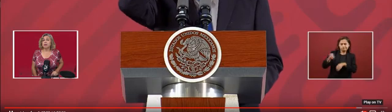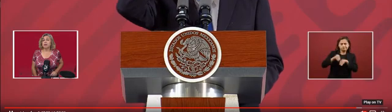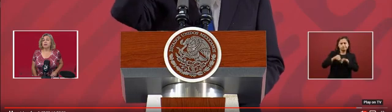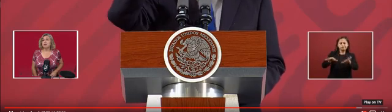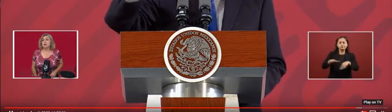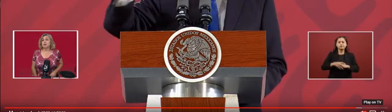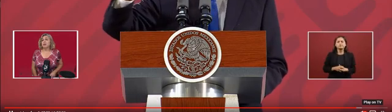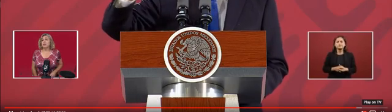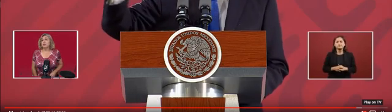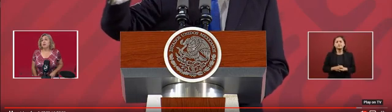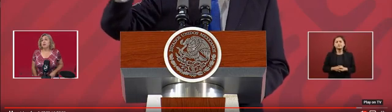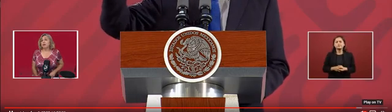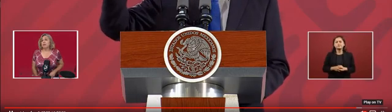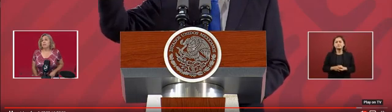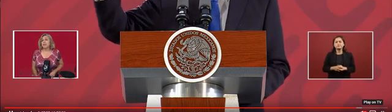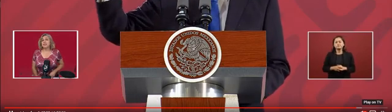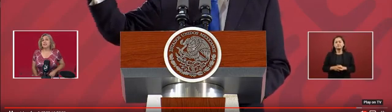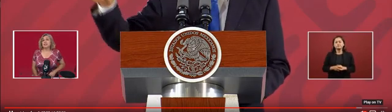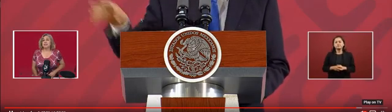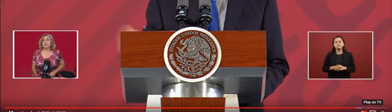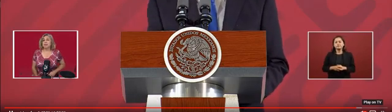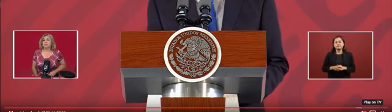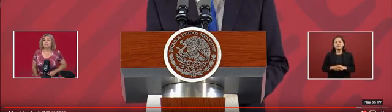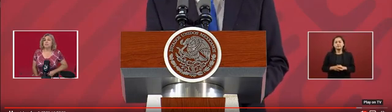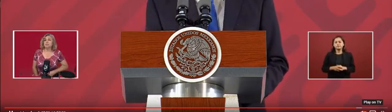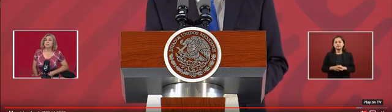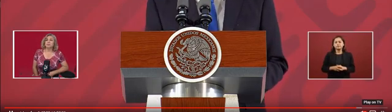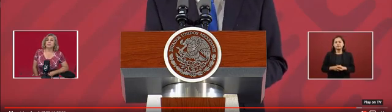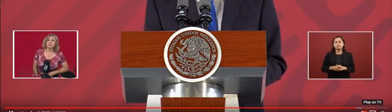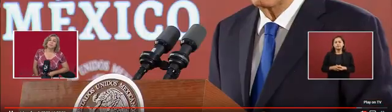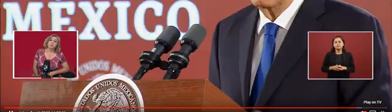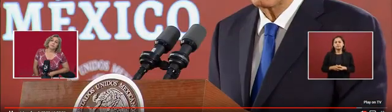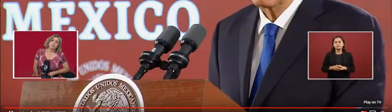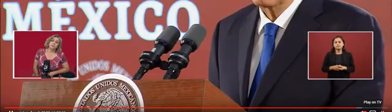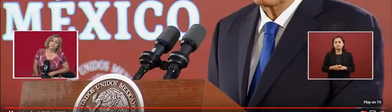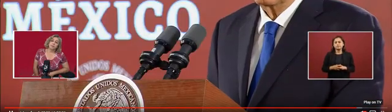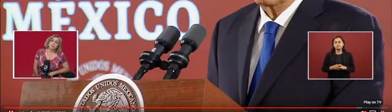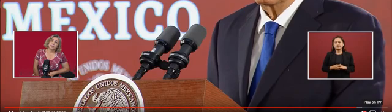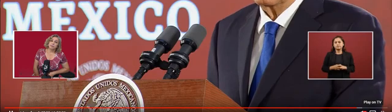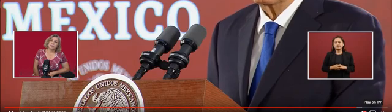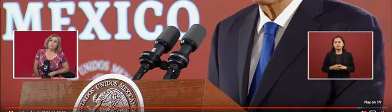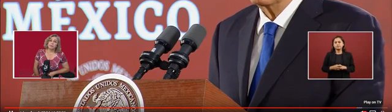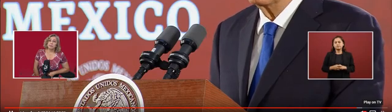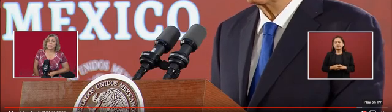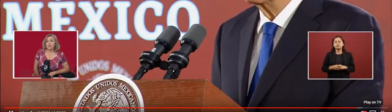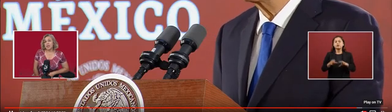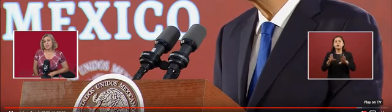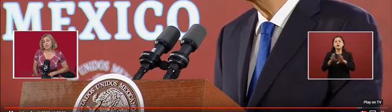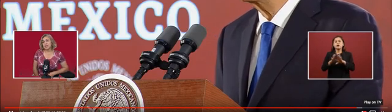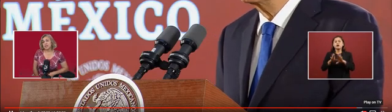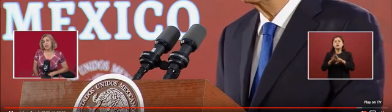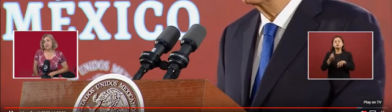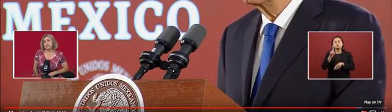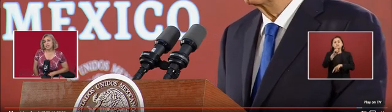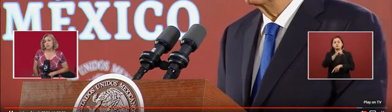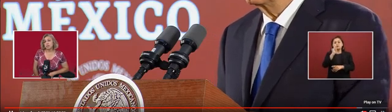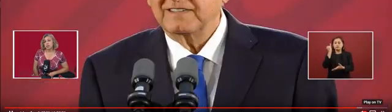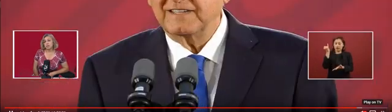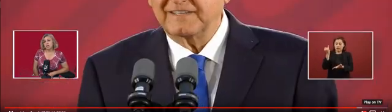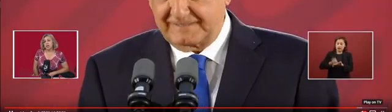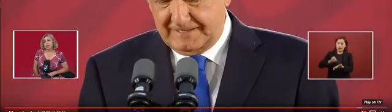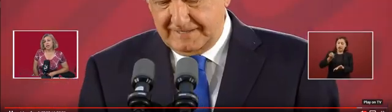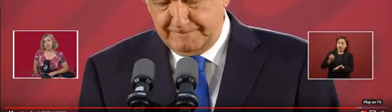youth para to prevenir to prevent adicciones. addictions. Él